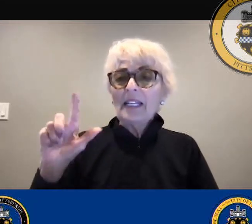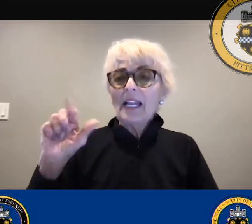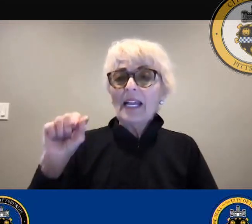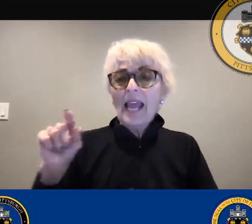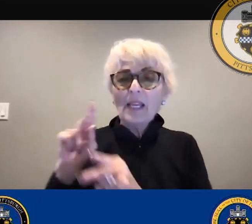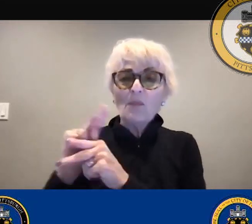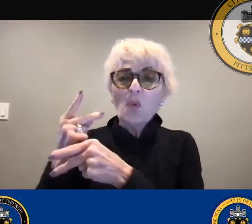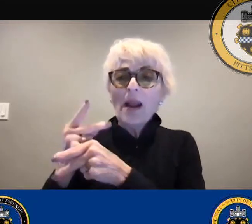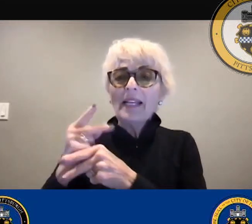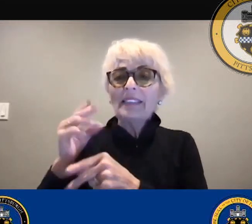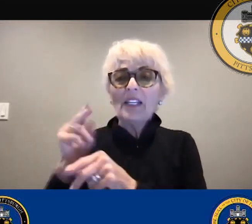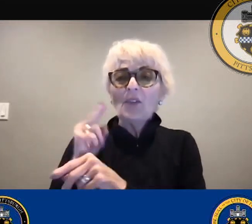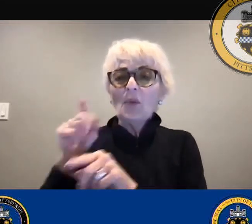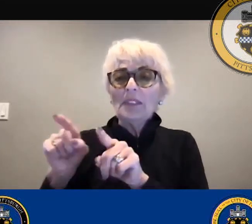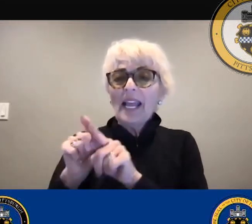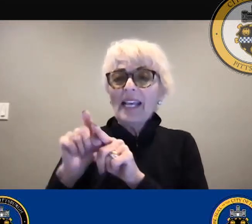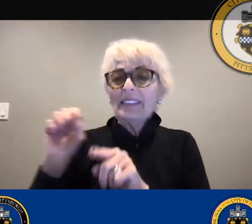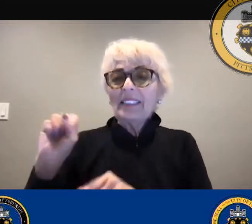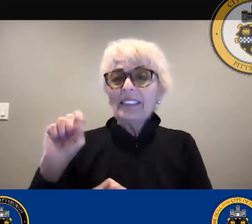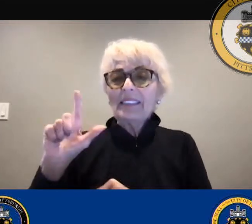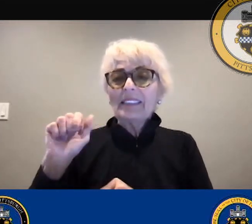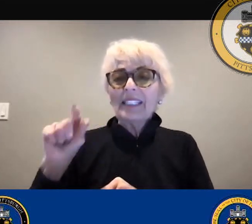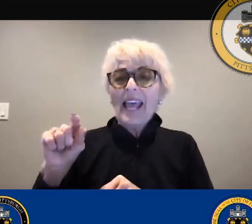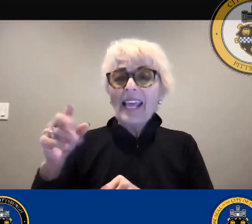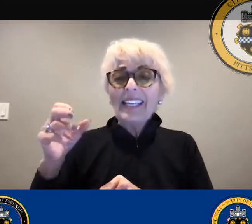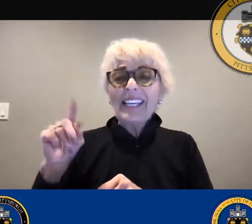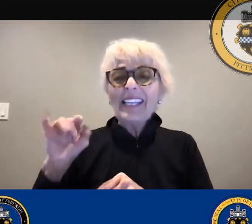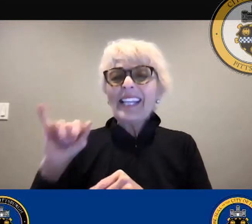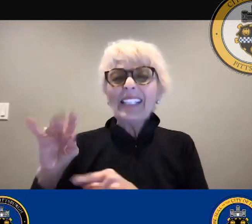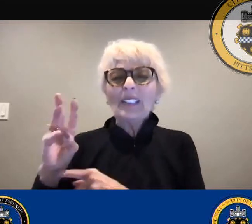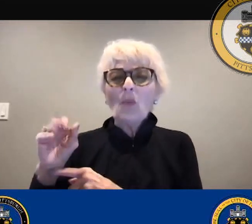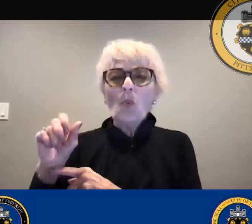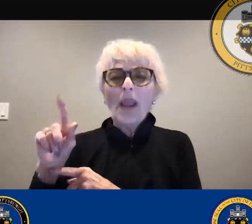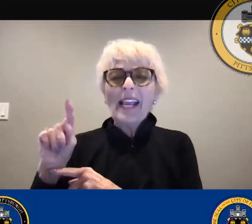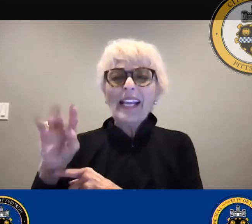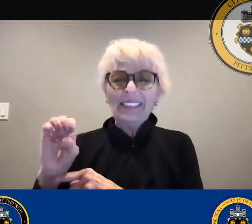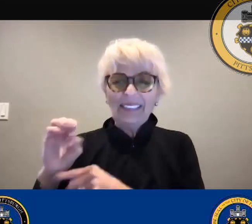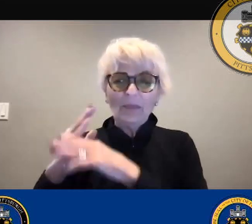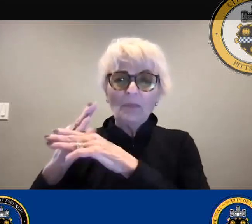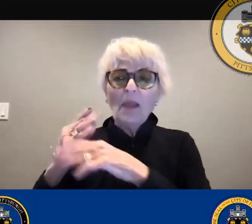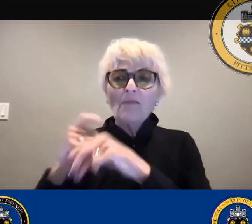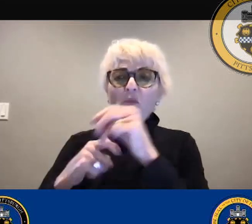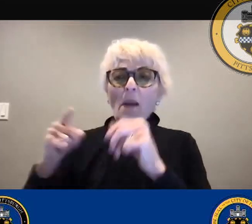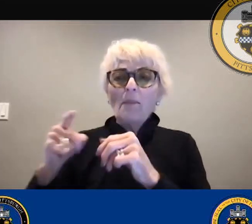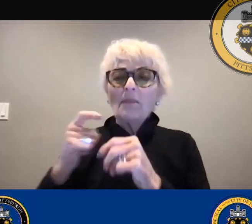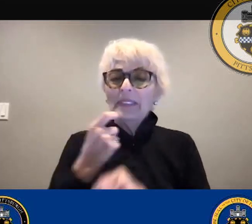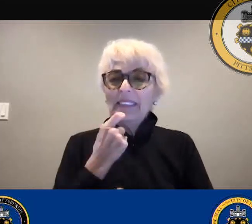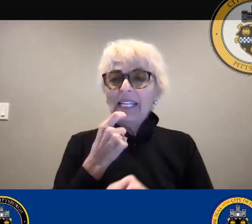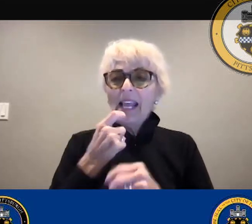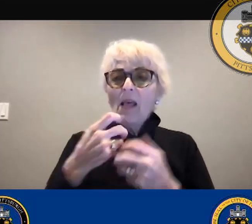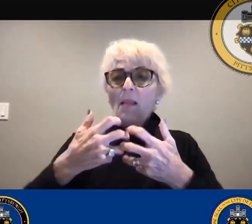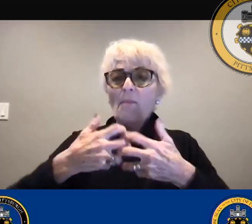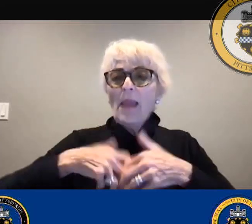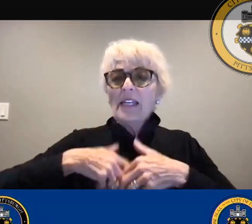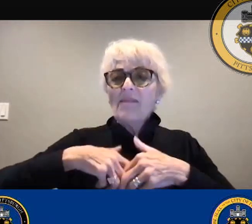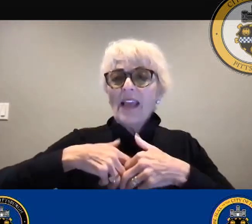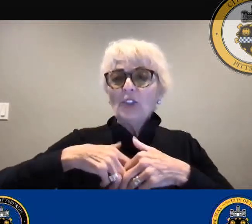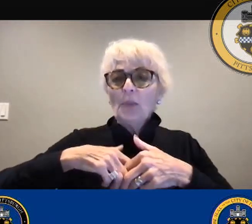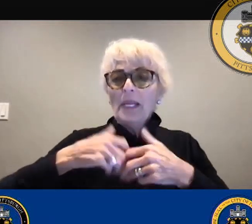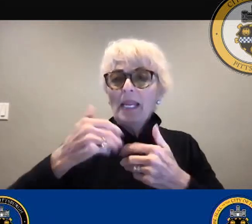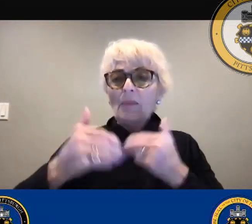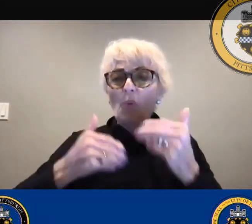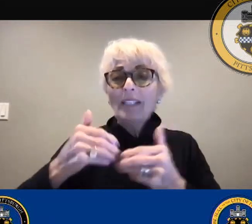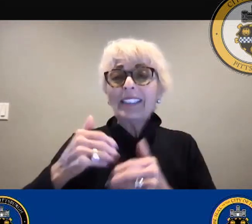site. So for folks who don't know, slag is a waste derivative from the steel manufacturing process. Because of this history, it